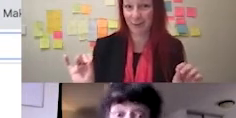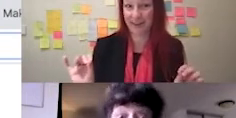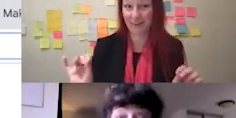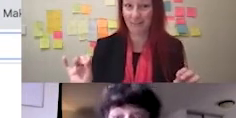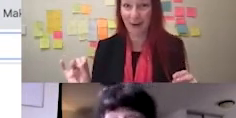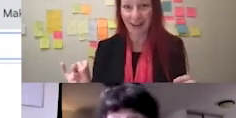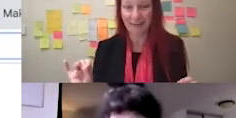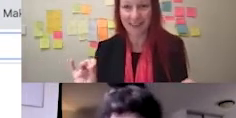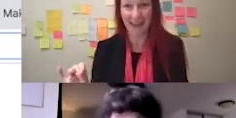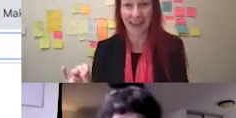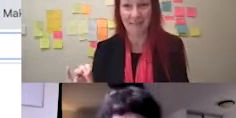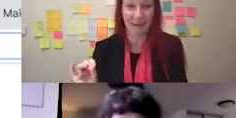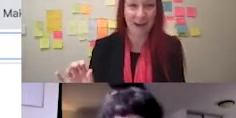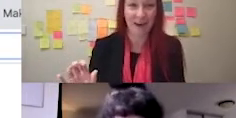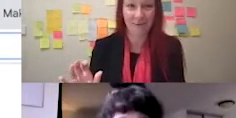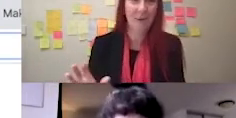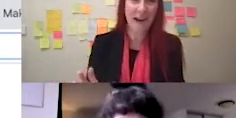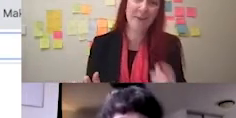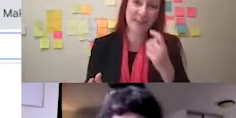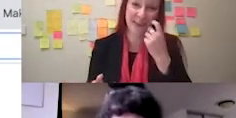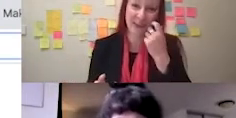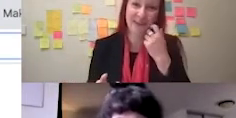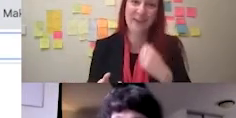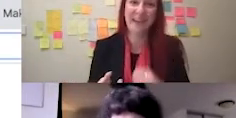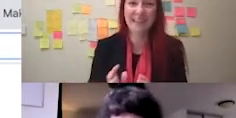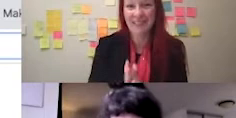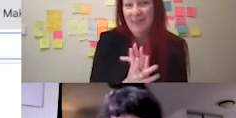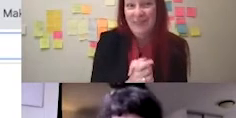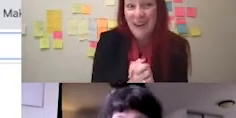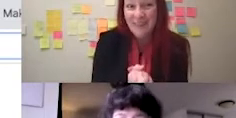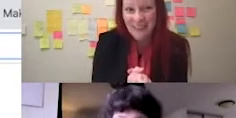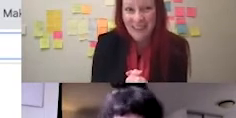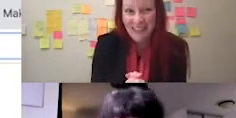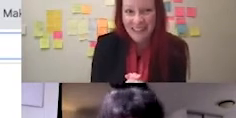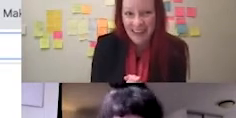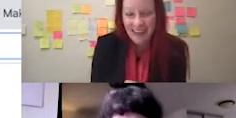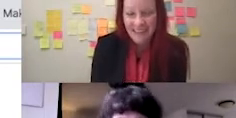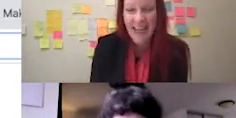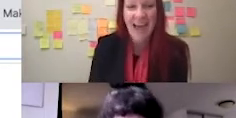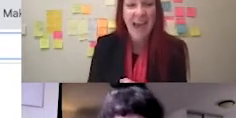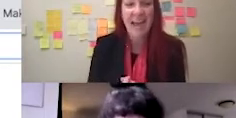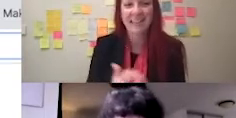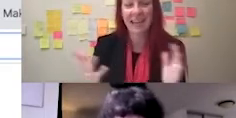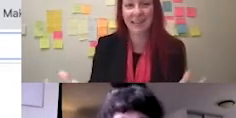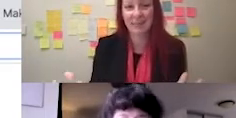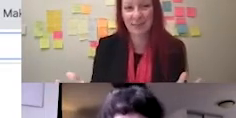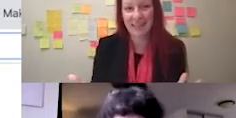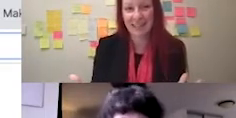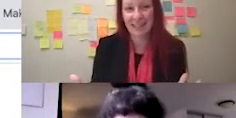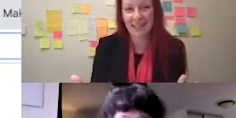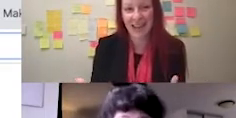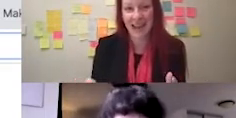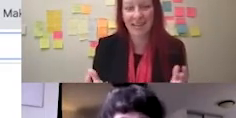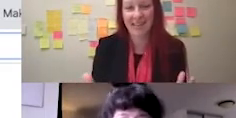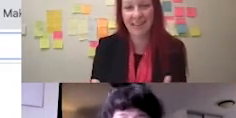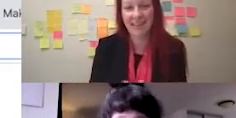off pressed mock-ups, came about 4 hours ago for us, which is very, very exciting. And each